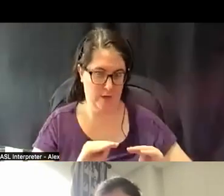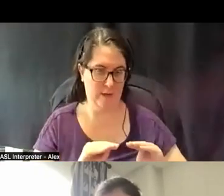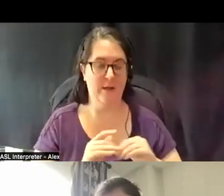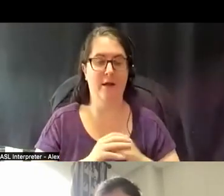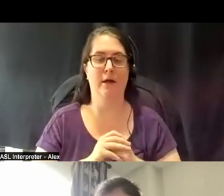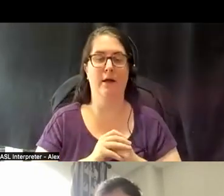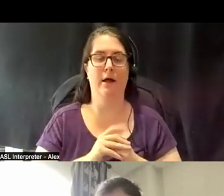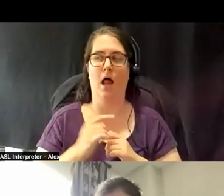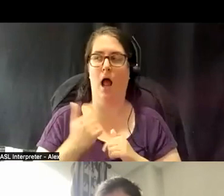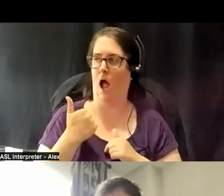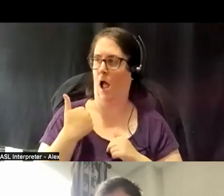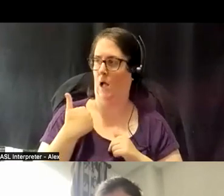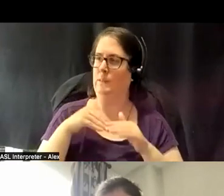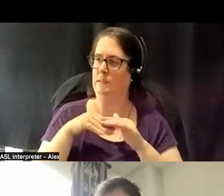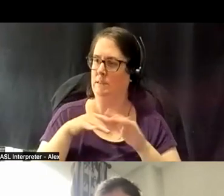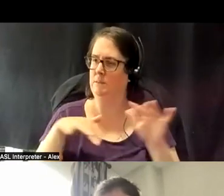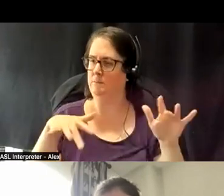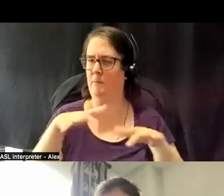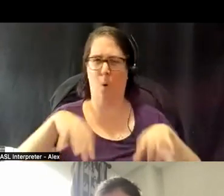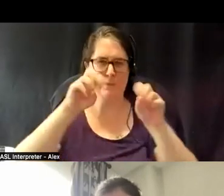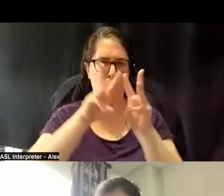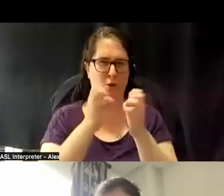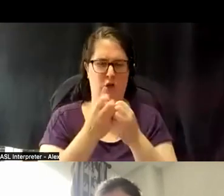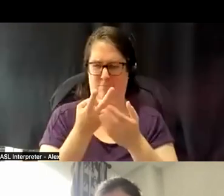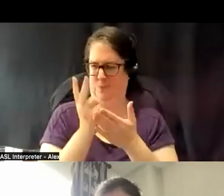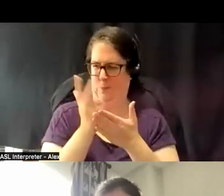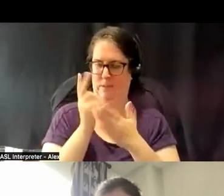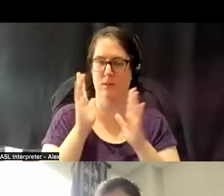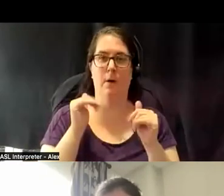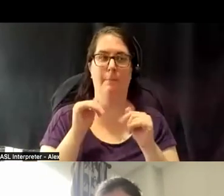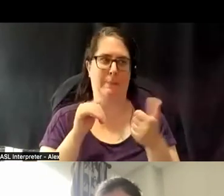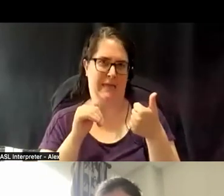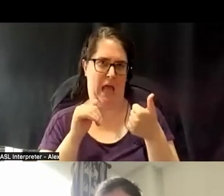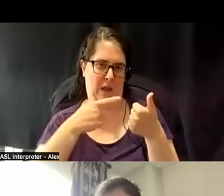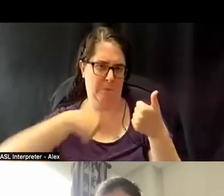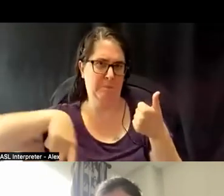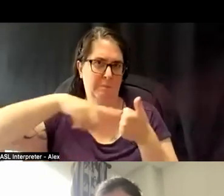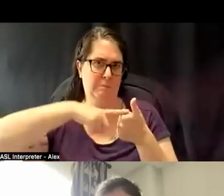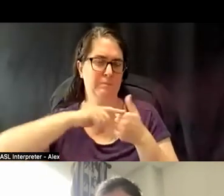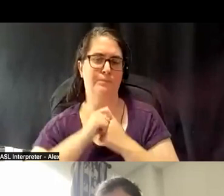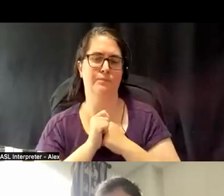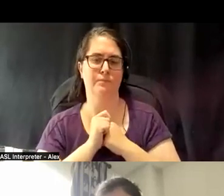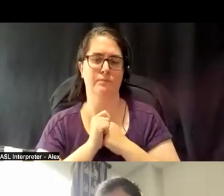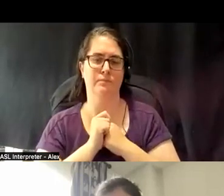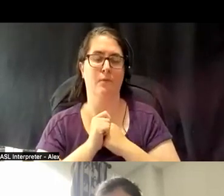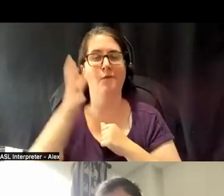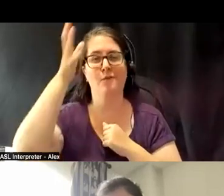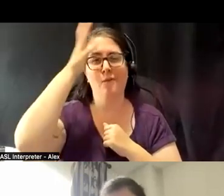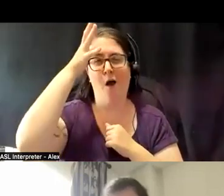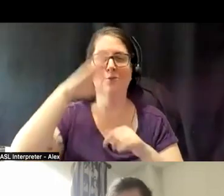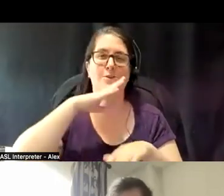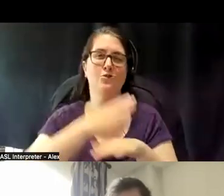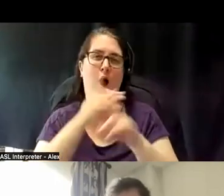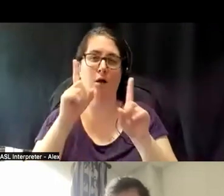garden hosting a workshop a couple of weeks back, and there was about 10 of us in the gardens, a lot of fathers with their daughters